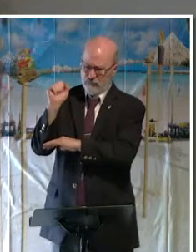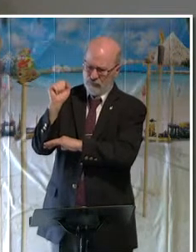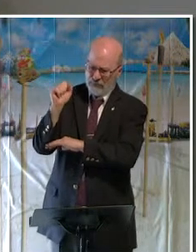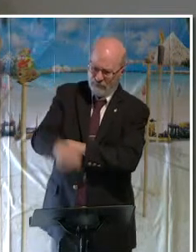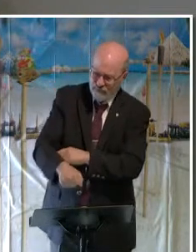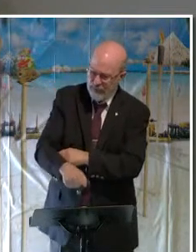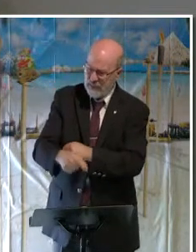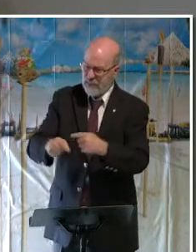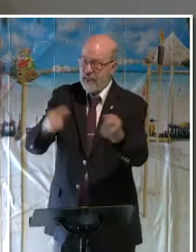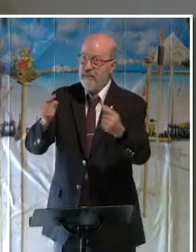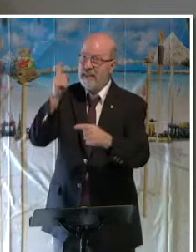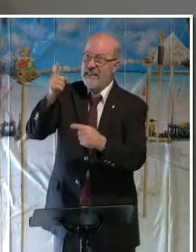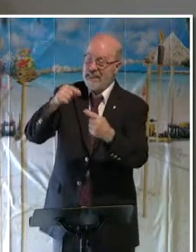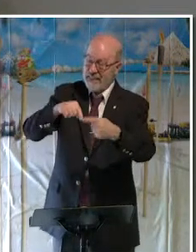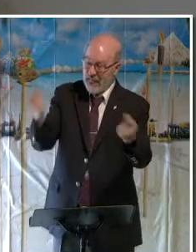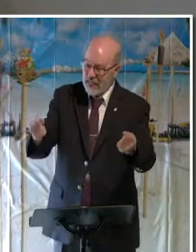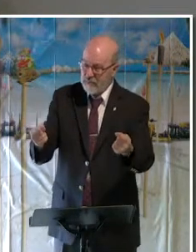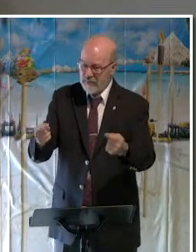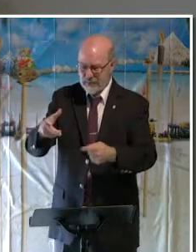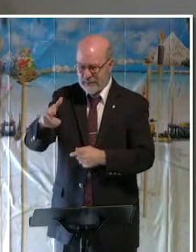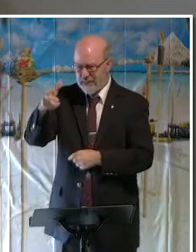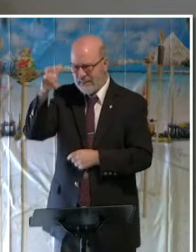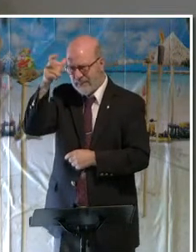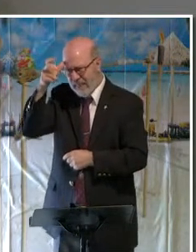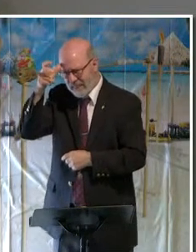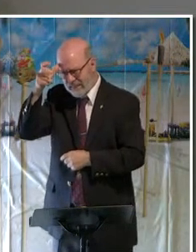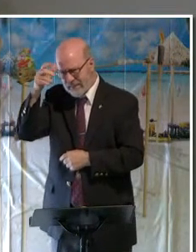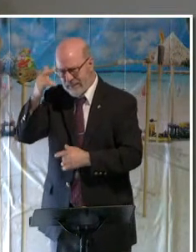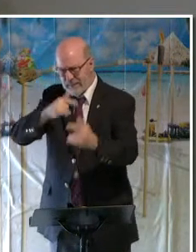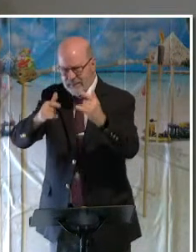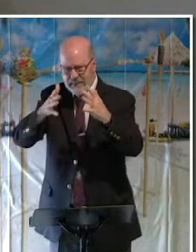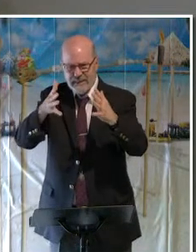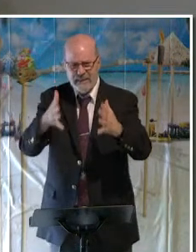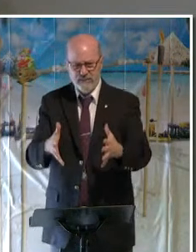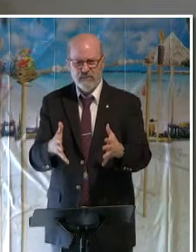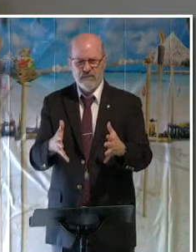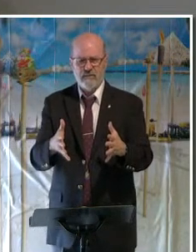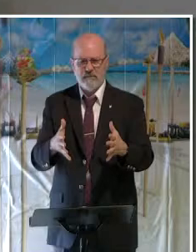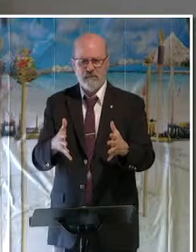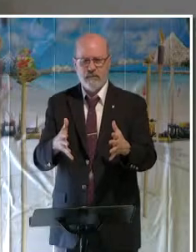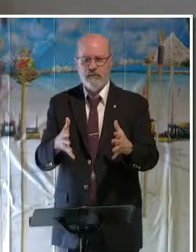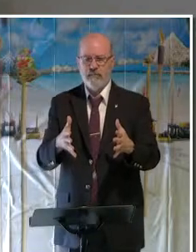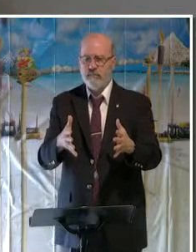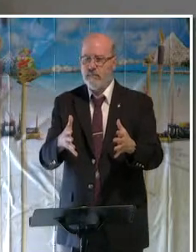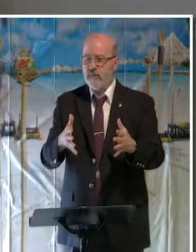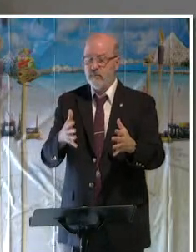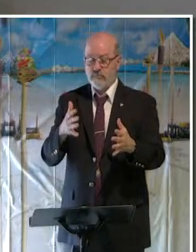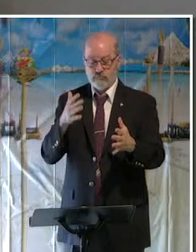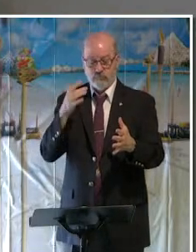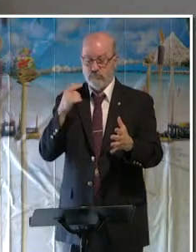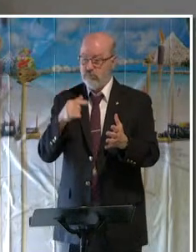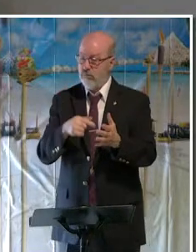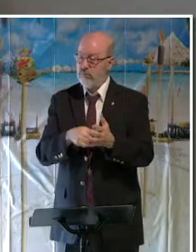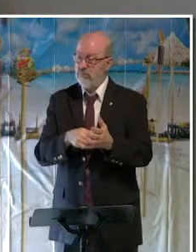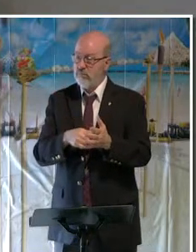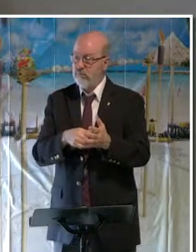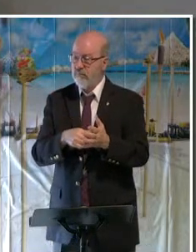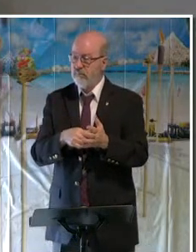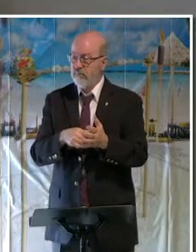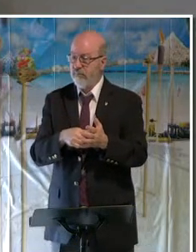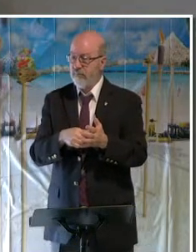enemy, his enemy, Satan, the deceiver. We noted that